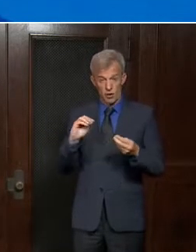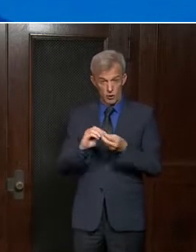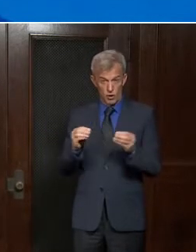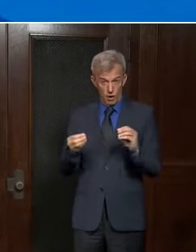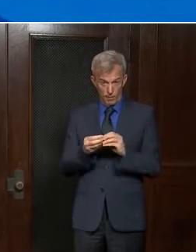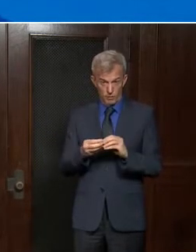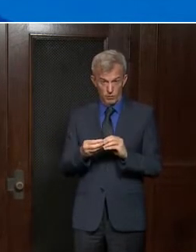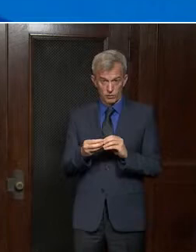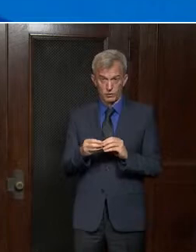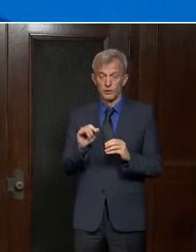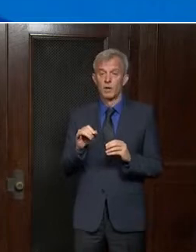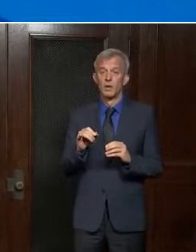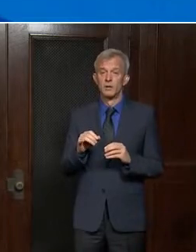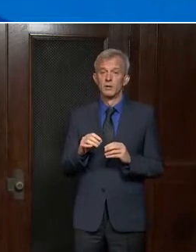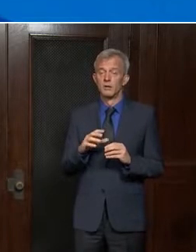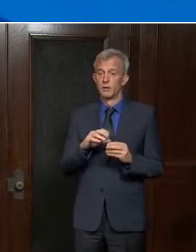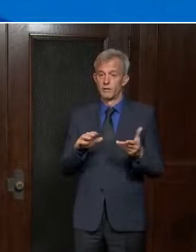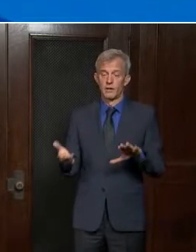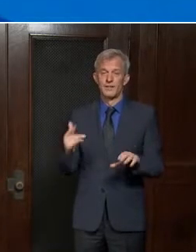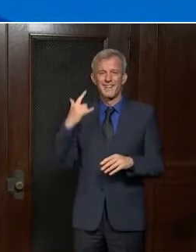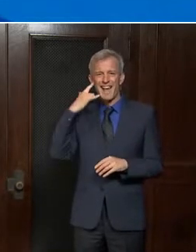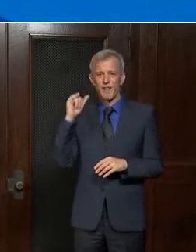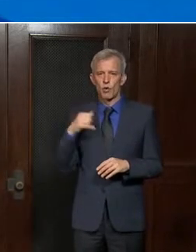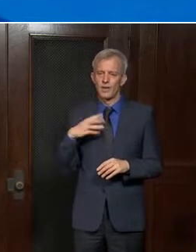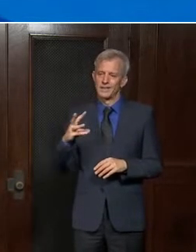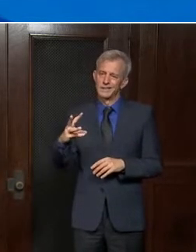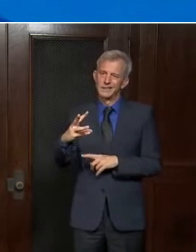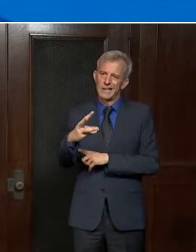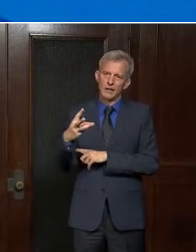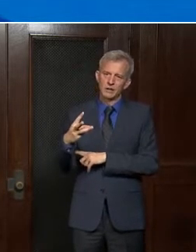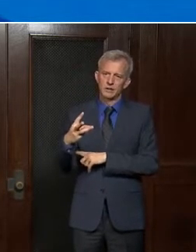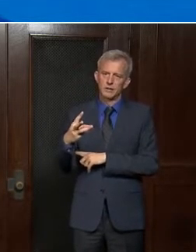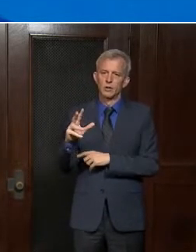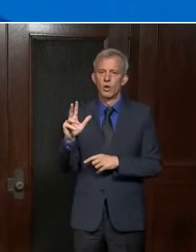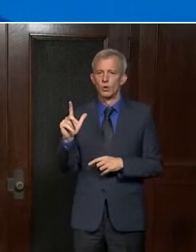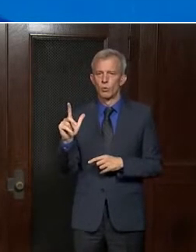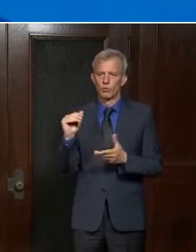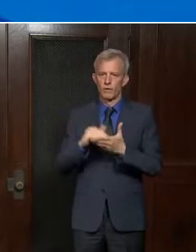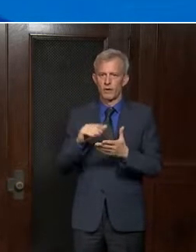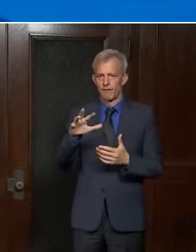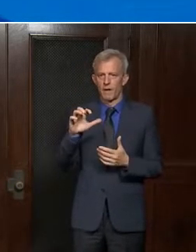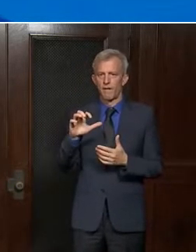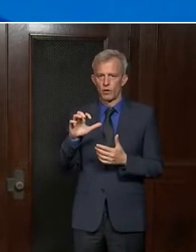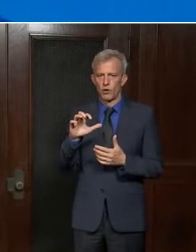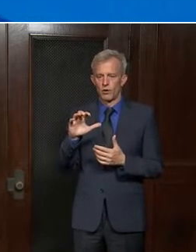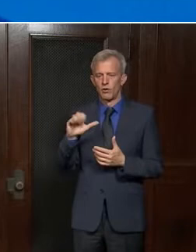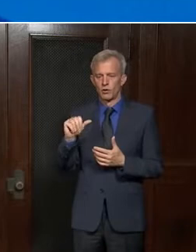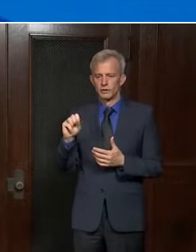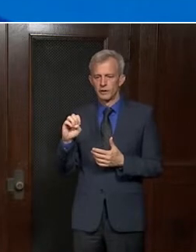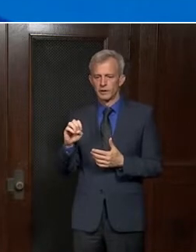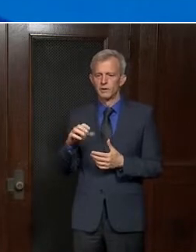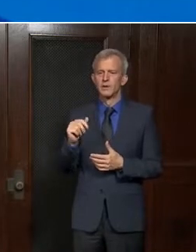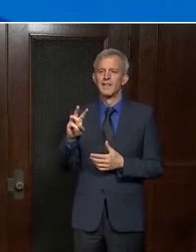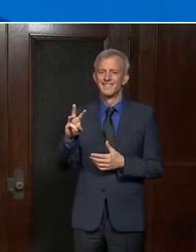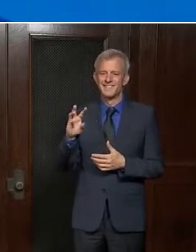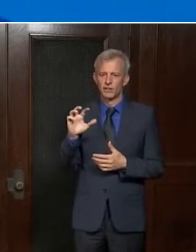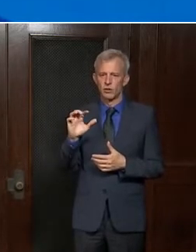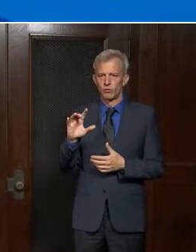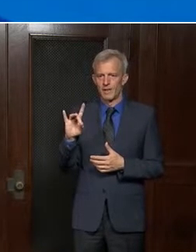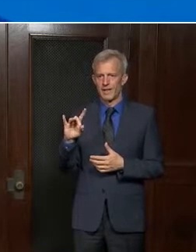cases and deaths, California is 6th with 23,500 cases and 683